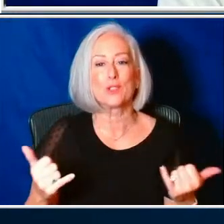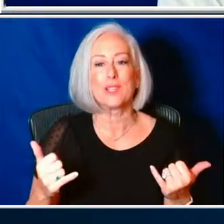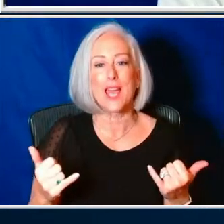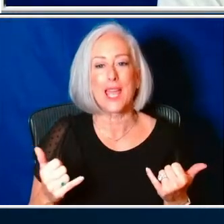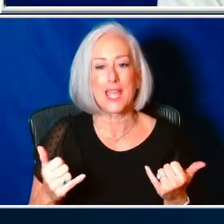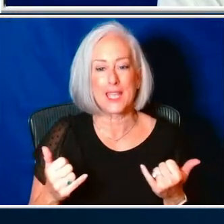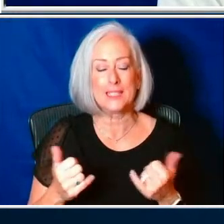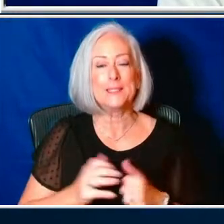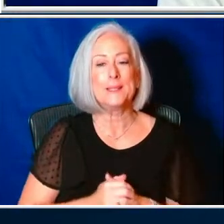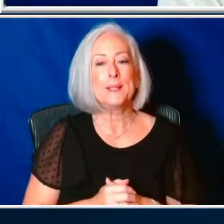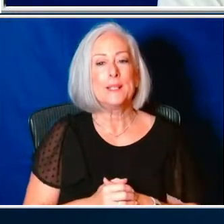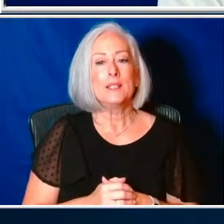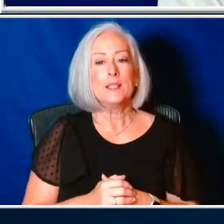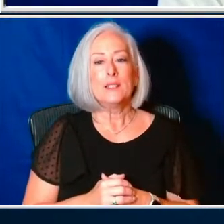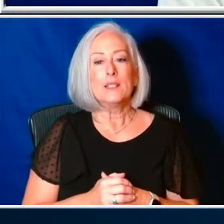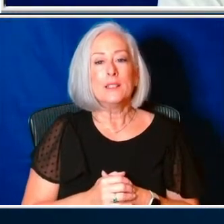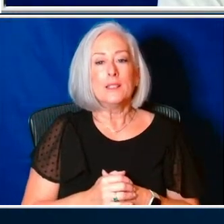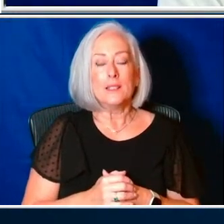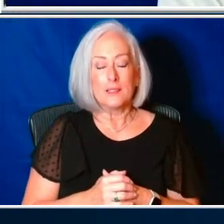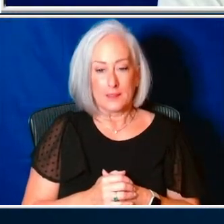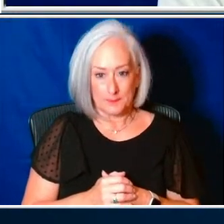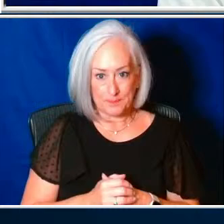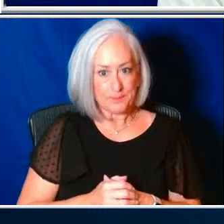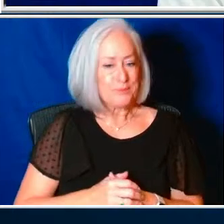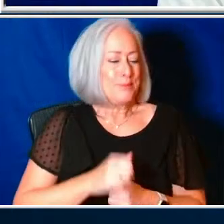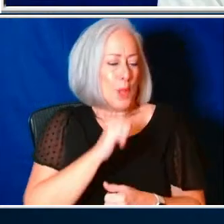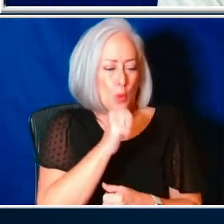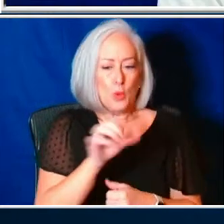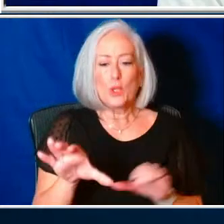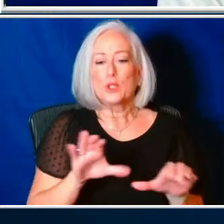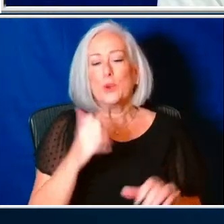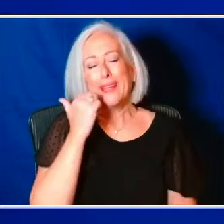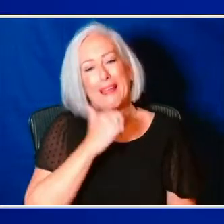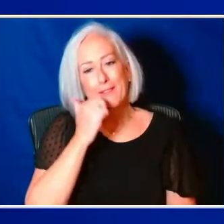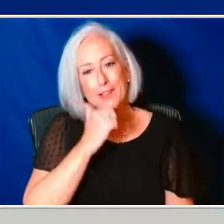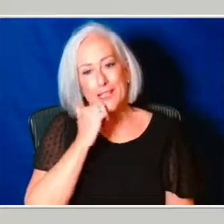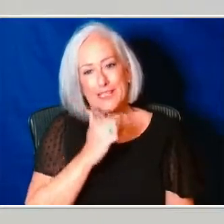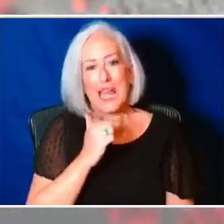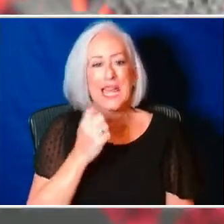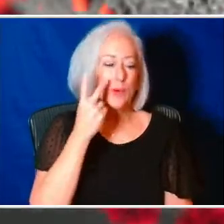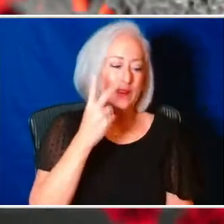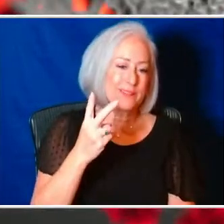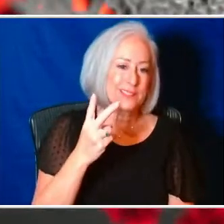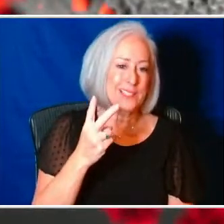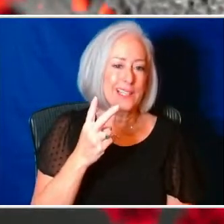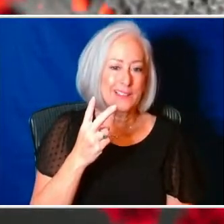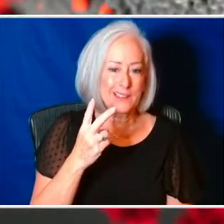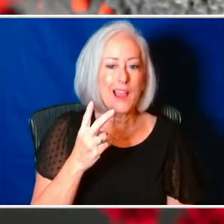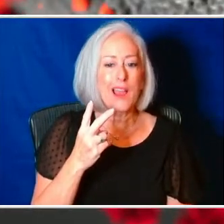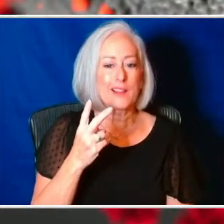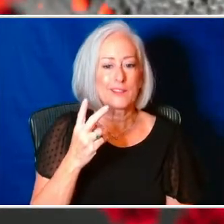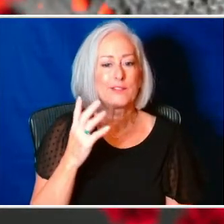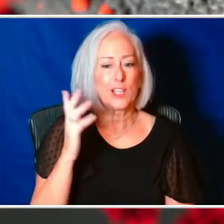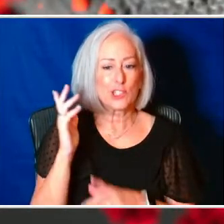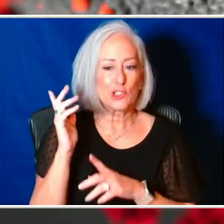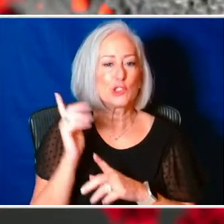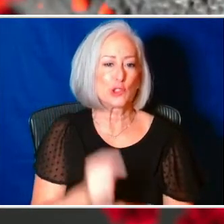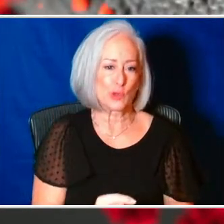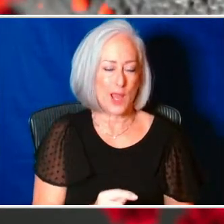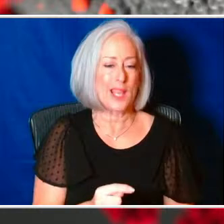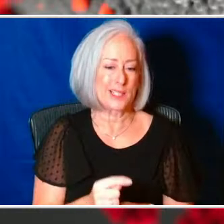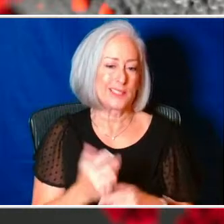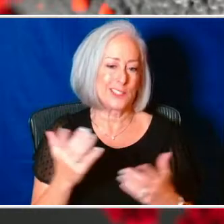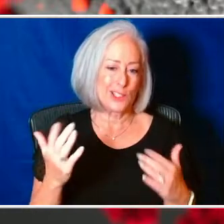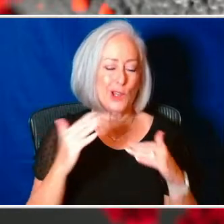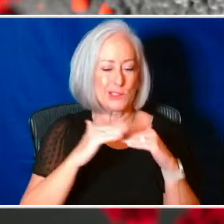bit, maybe not presenting them every day. We've seen somewhat of a trend of on the high stability, side. been kind of the same. Yeah,